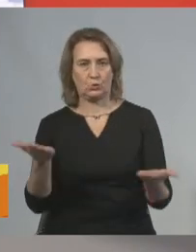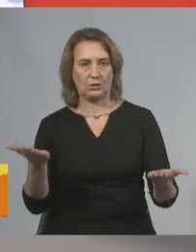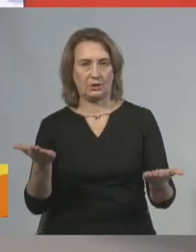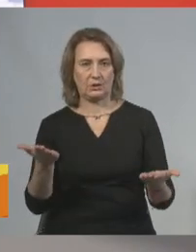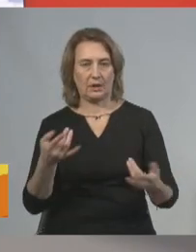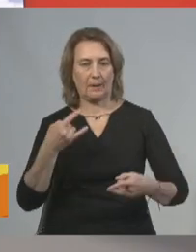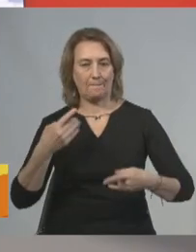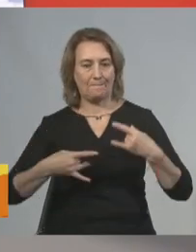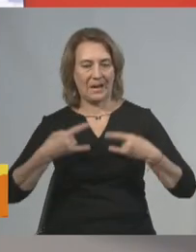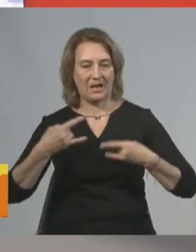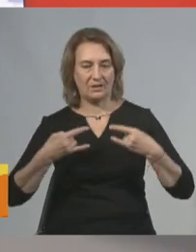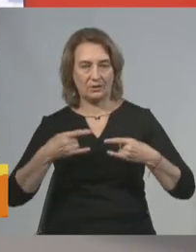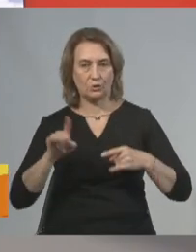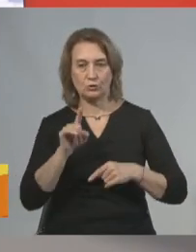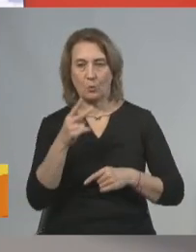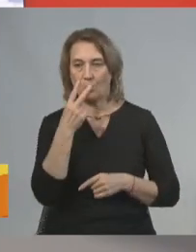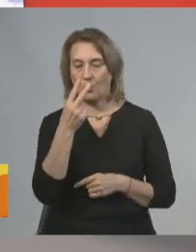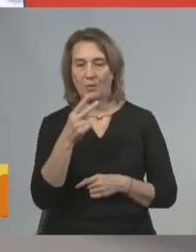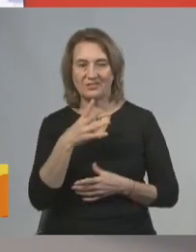media